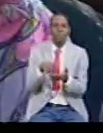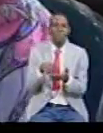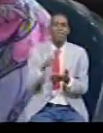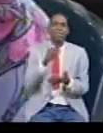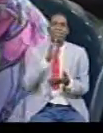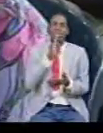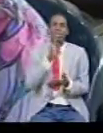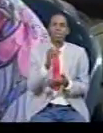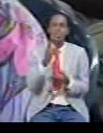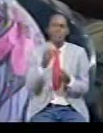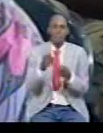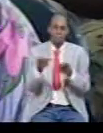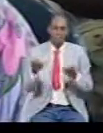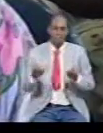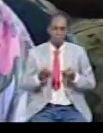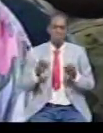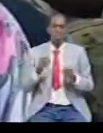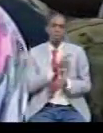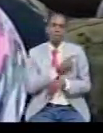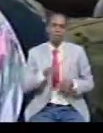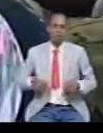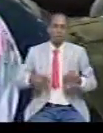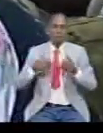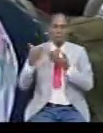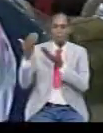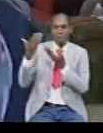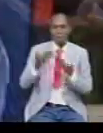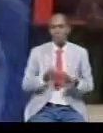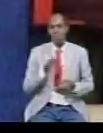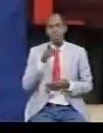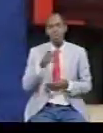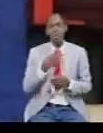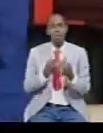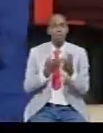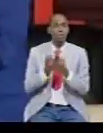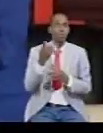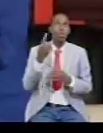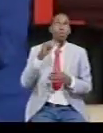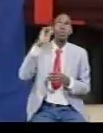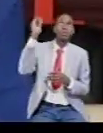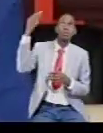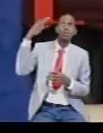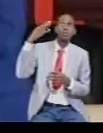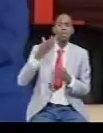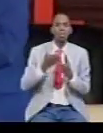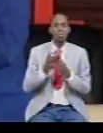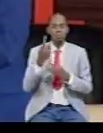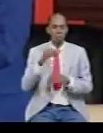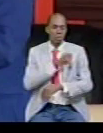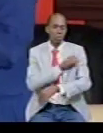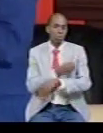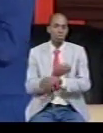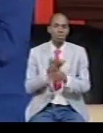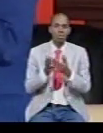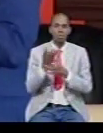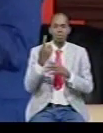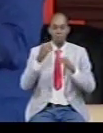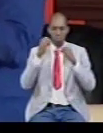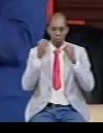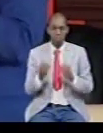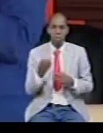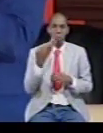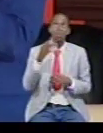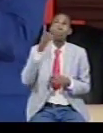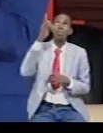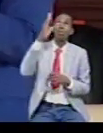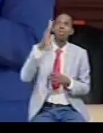the place the Lord has brought you. And through the grace, and through the strength, and through the power of God,